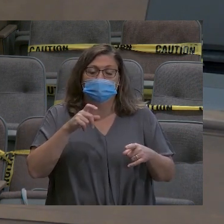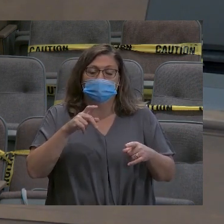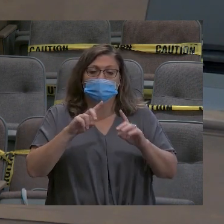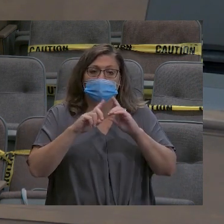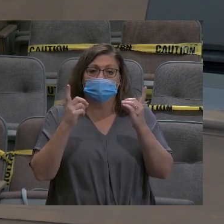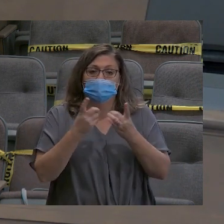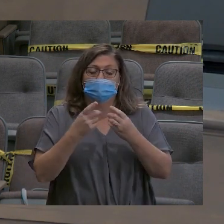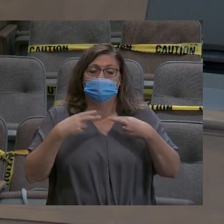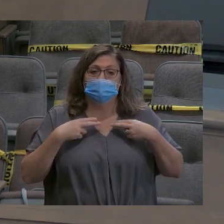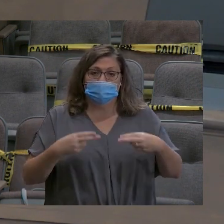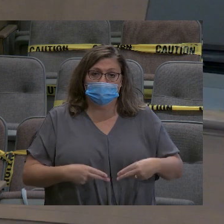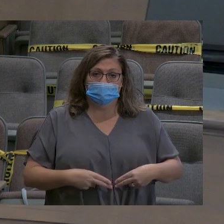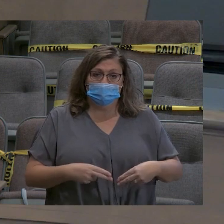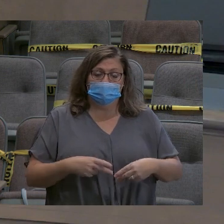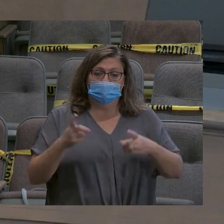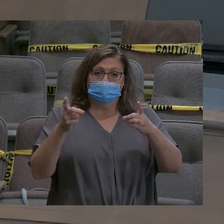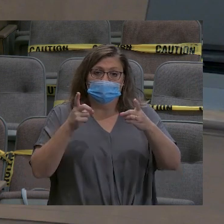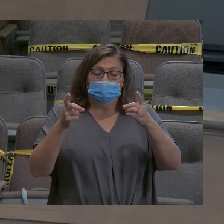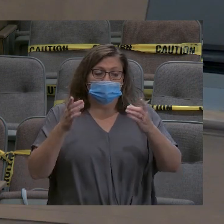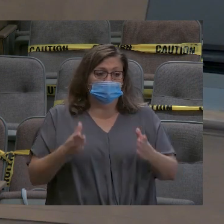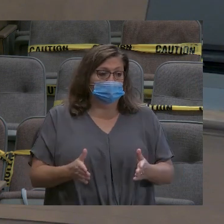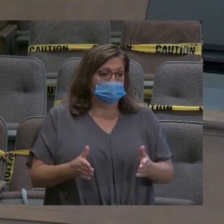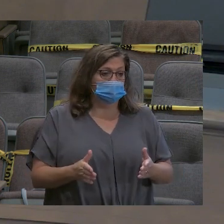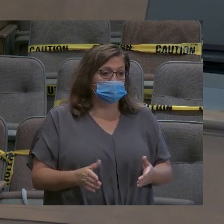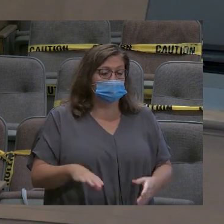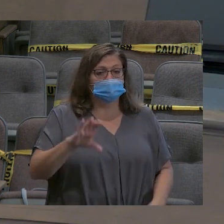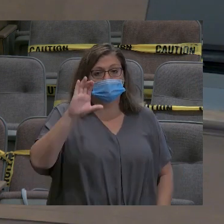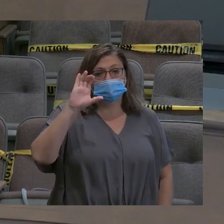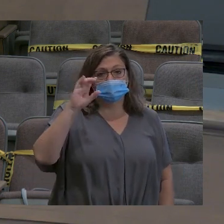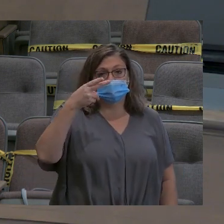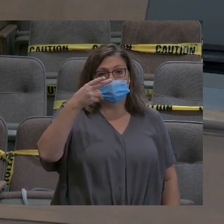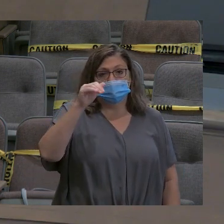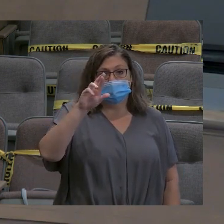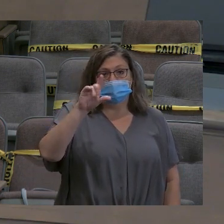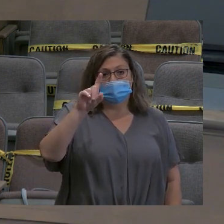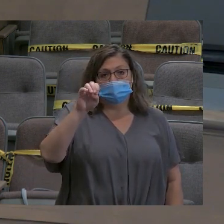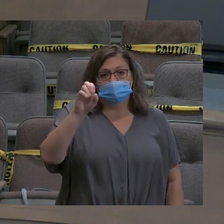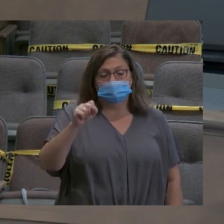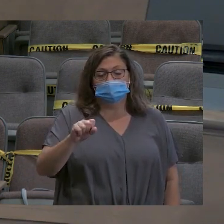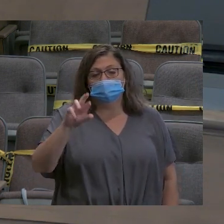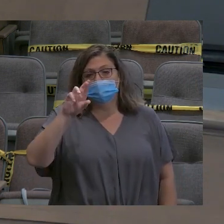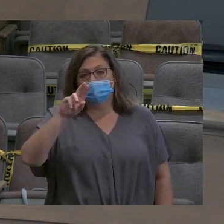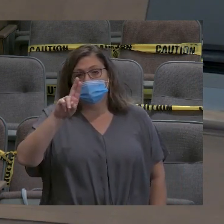of the Southwest Georgia District of the Department of Public Health, Dr. Charles Lewis.